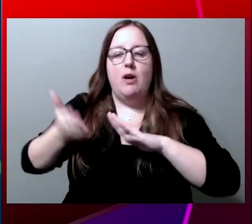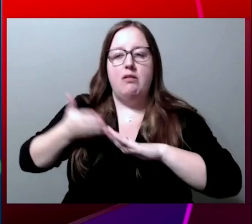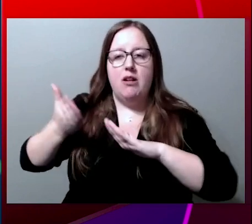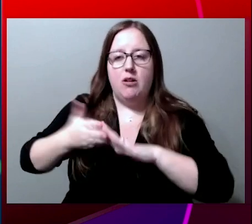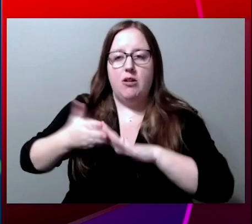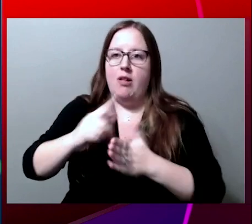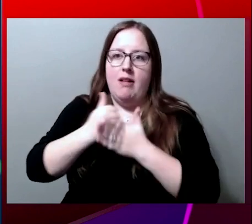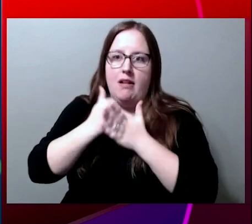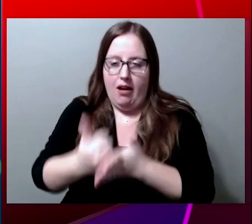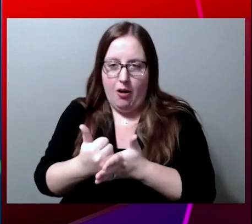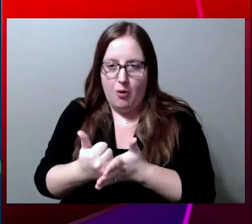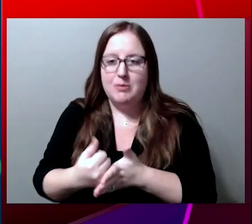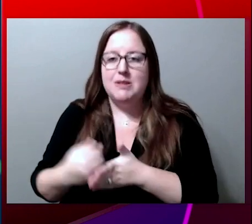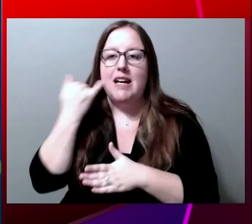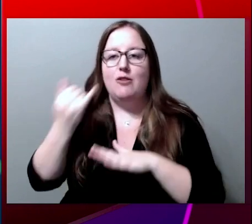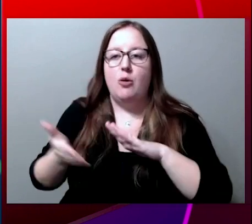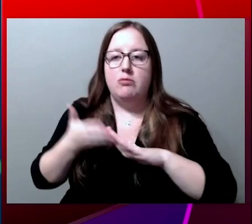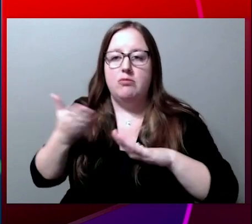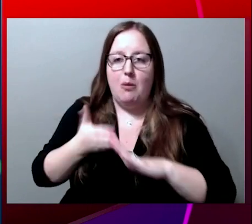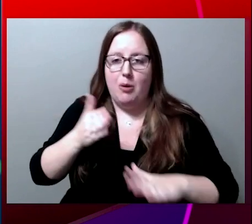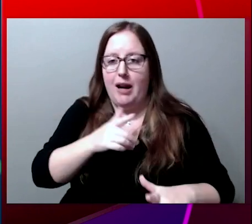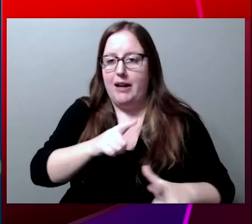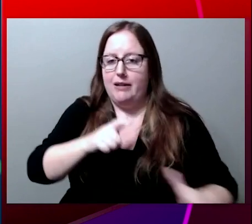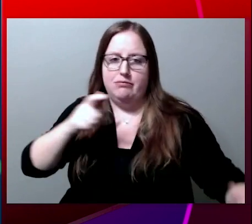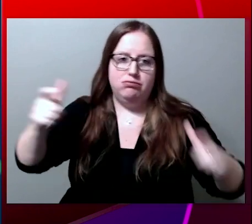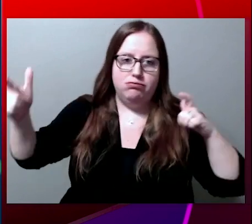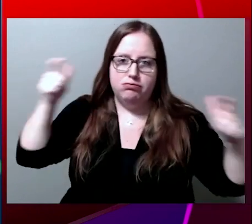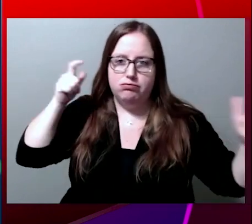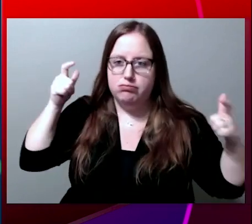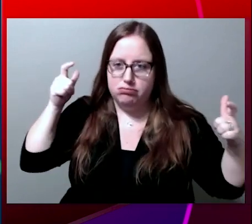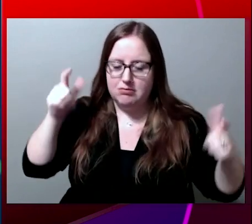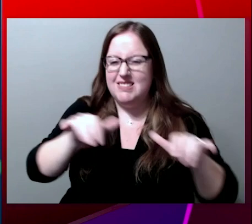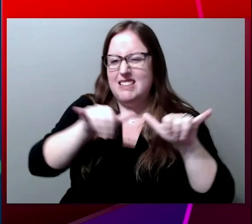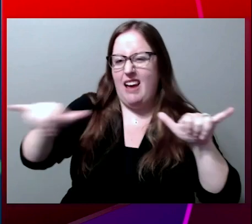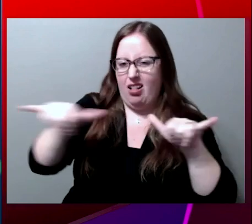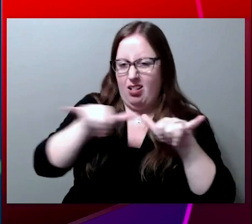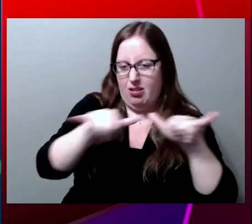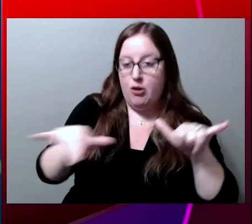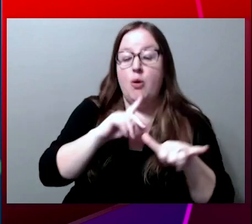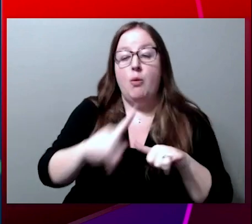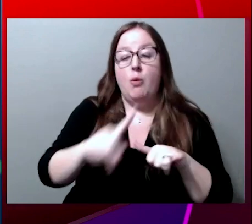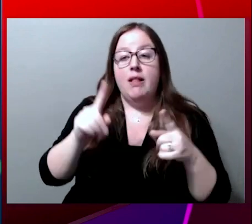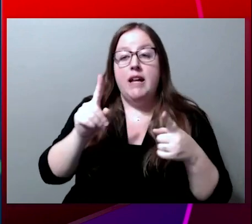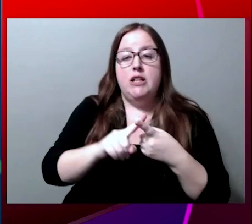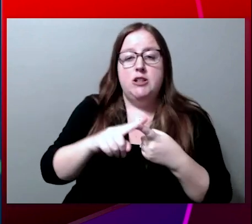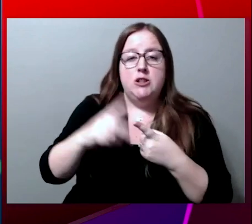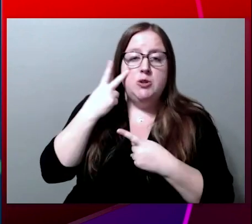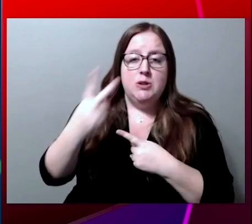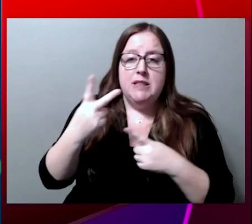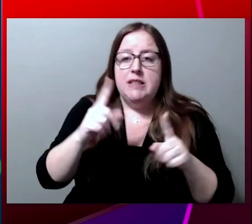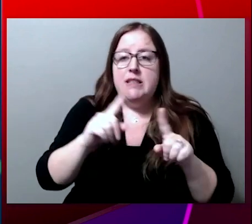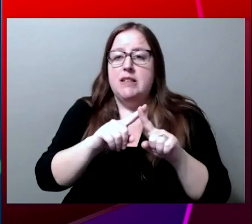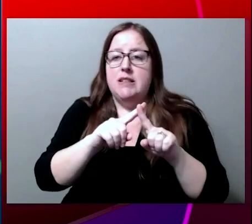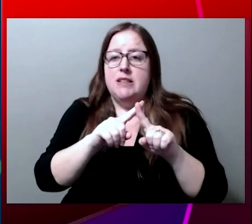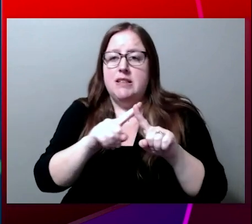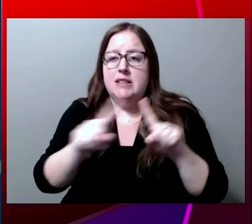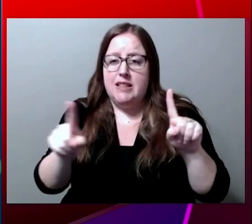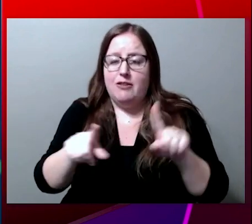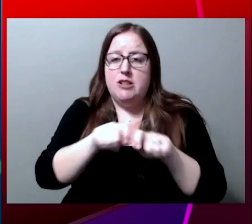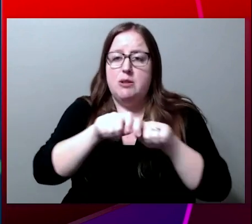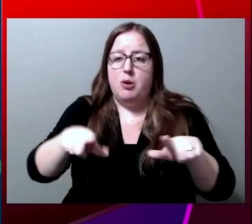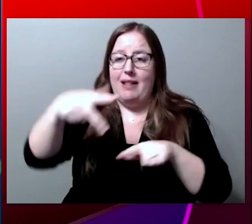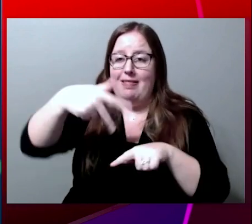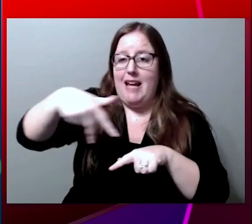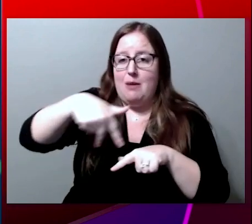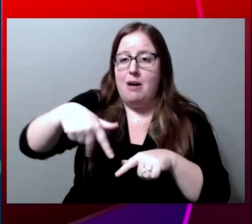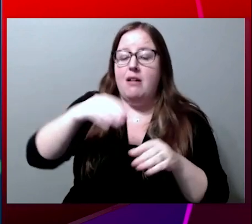when you're operating at large scale. The ability to compose these different code that you write and deploy in Lambda functions, in